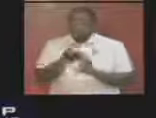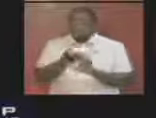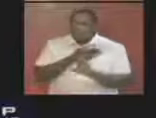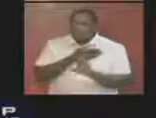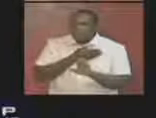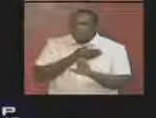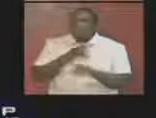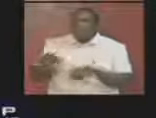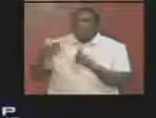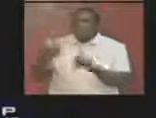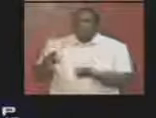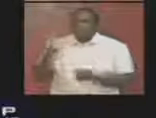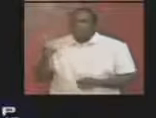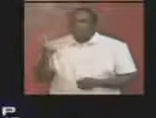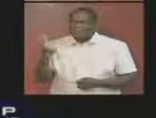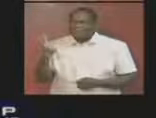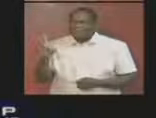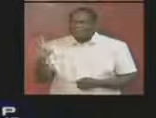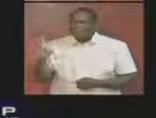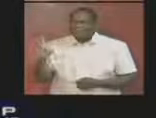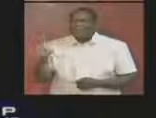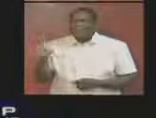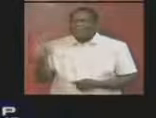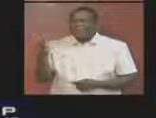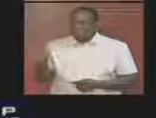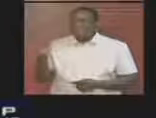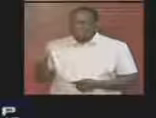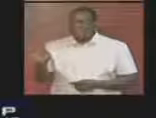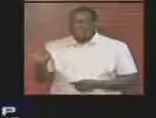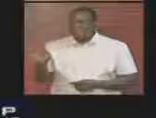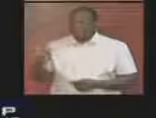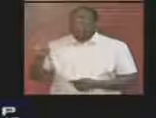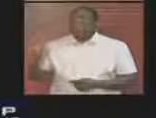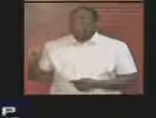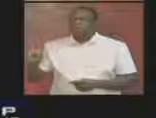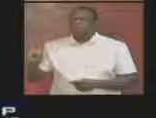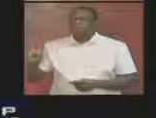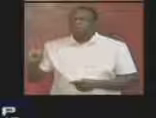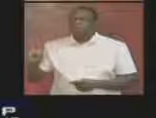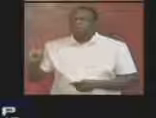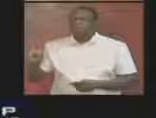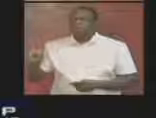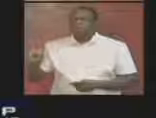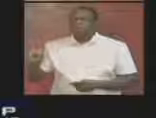year 609 cases, 414